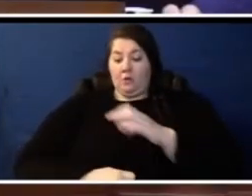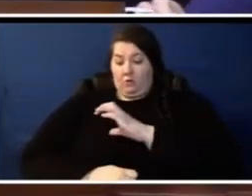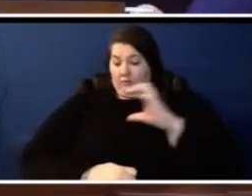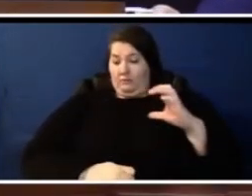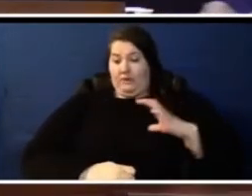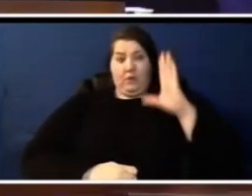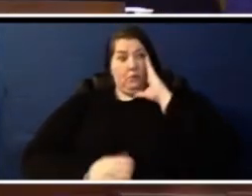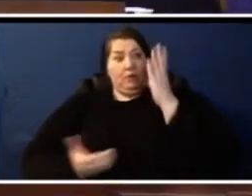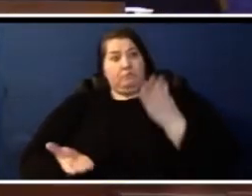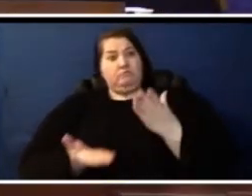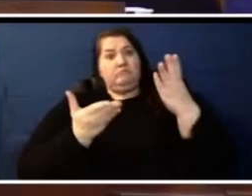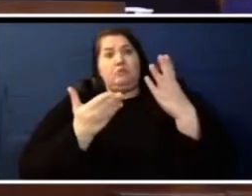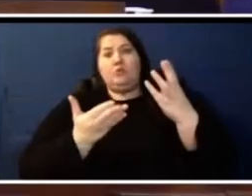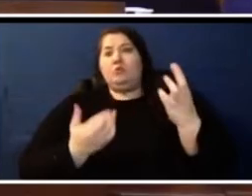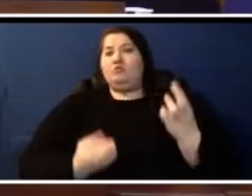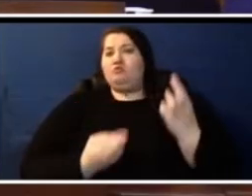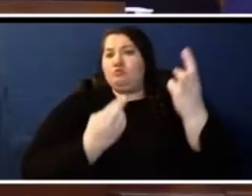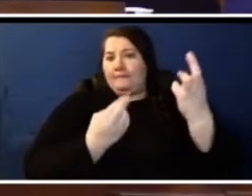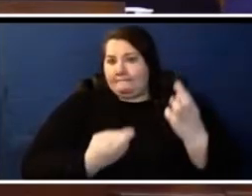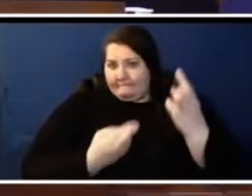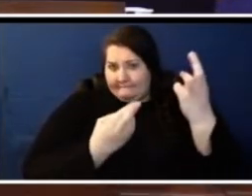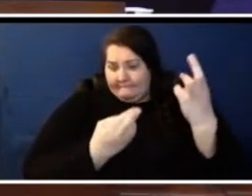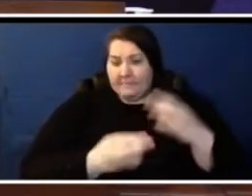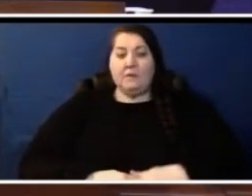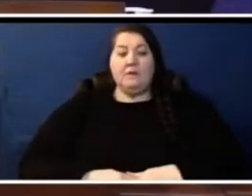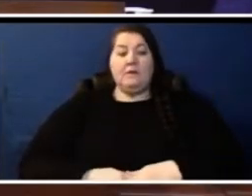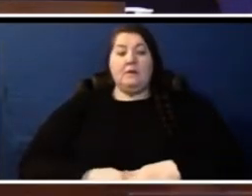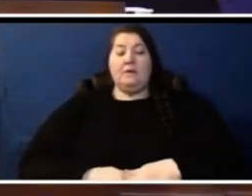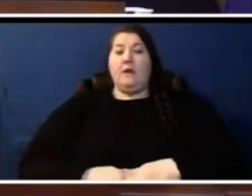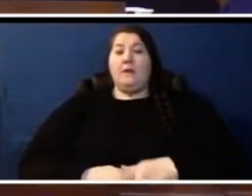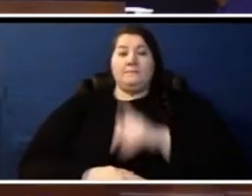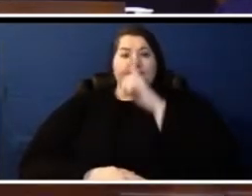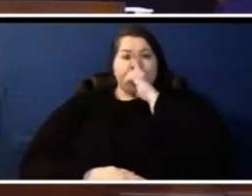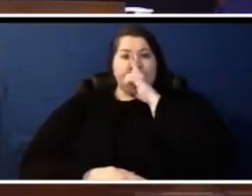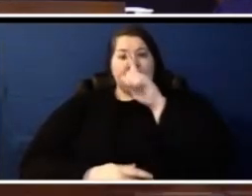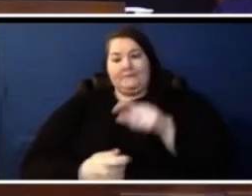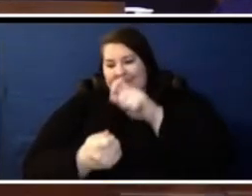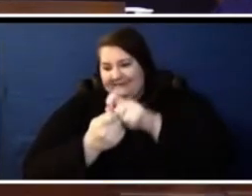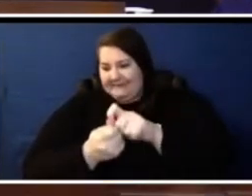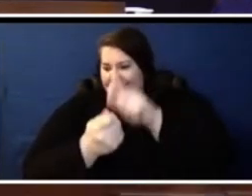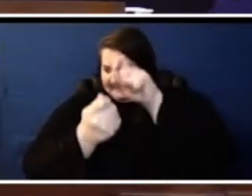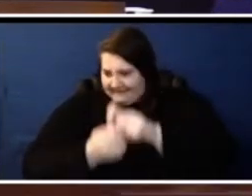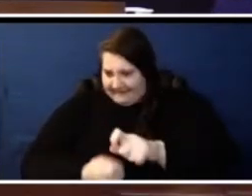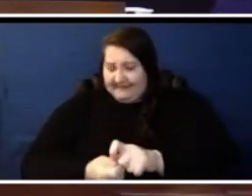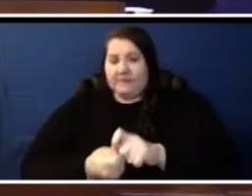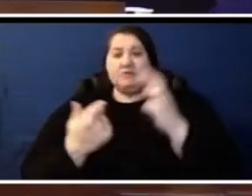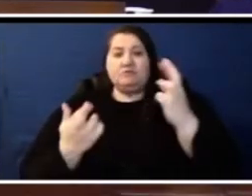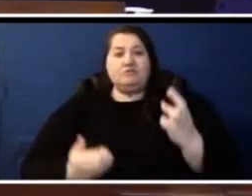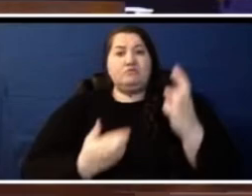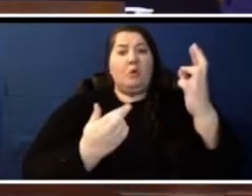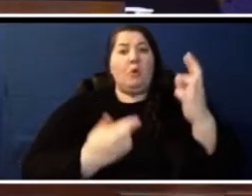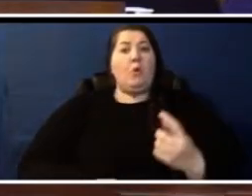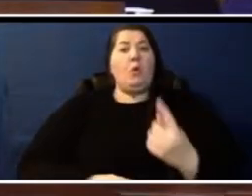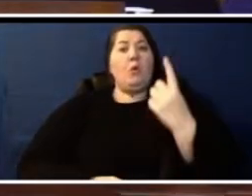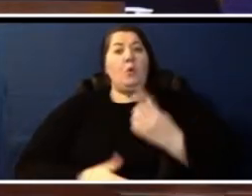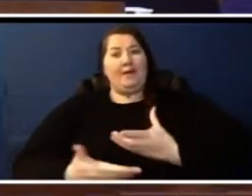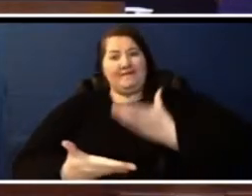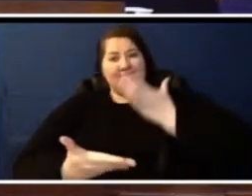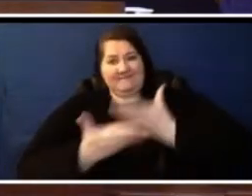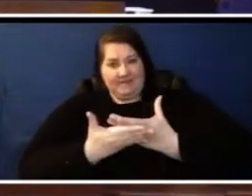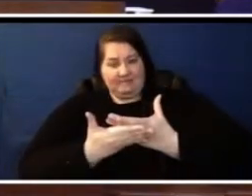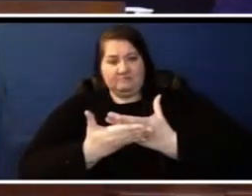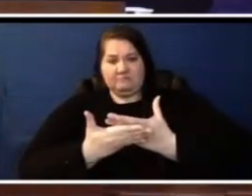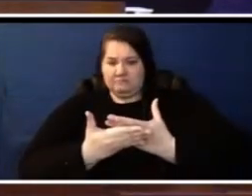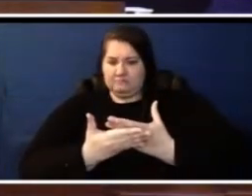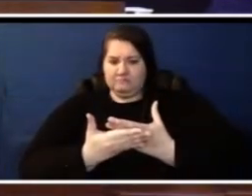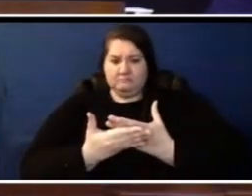report. But beyond any specific details and recommendations we present, there's one factor I believe is